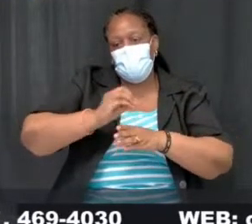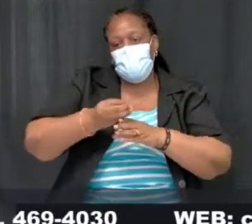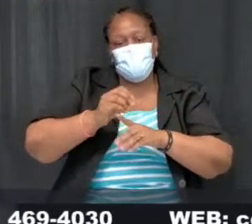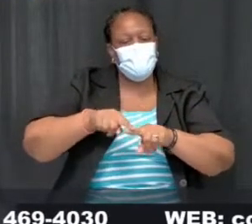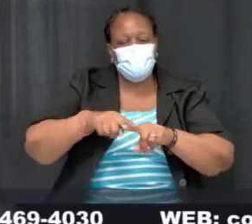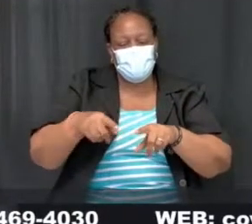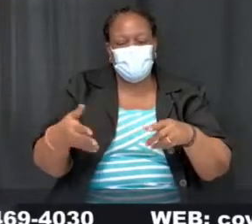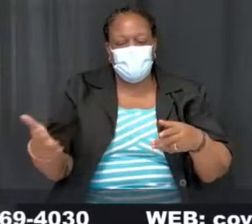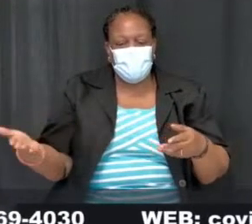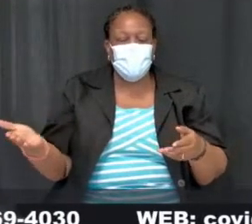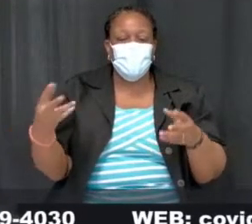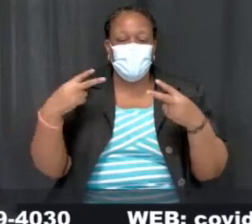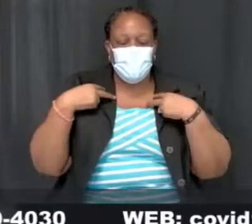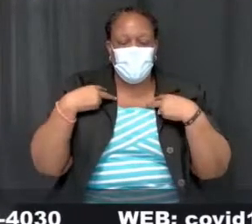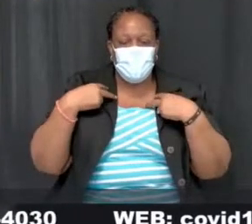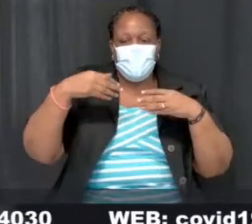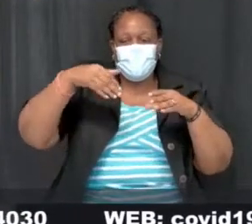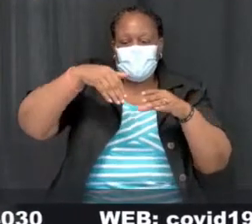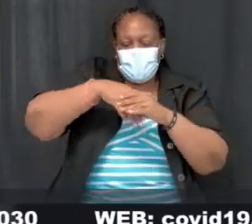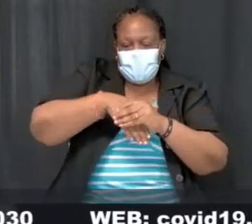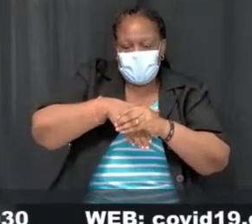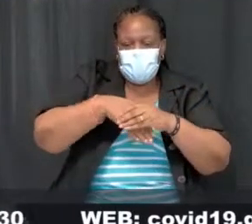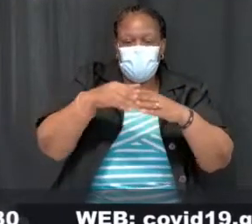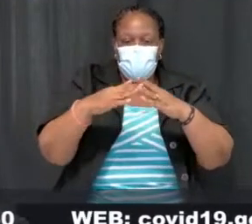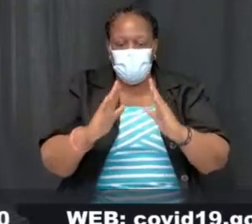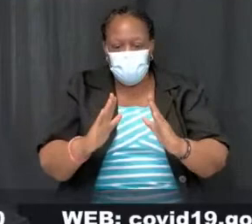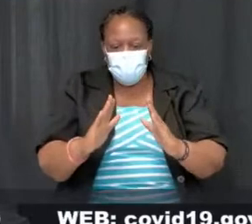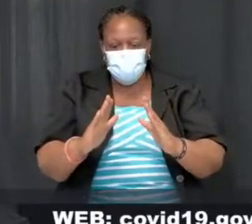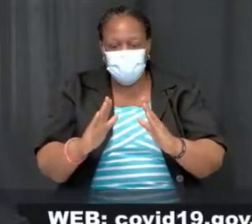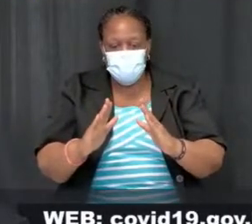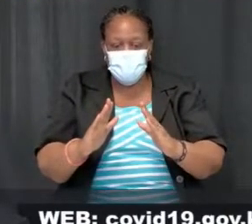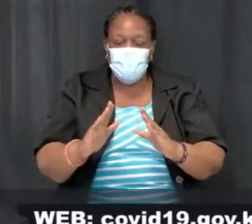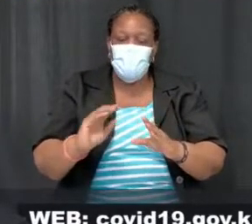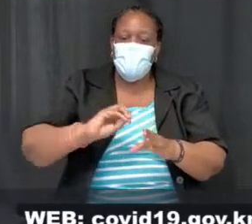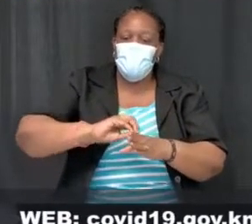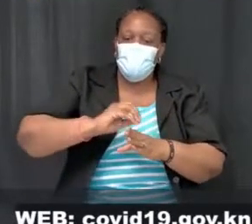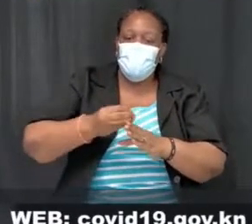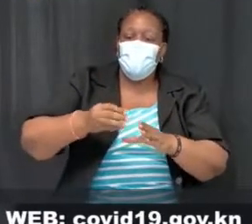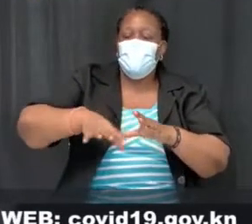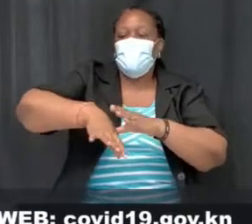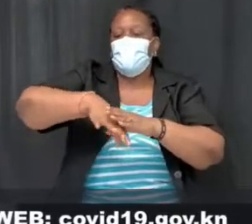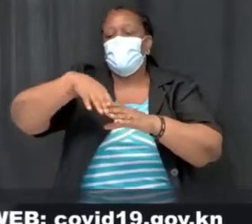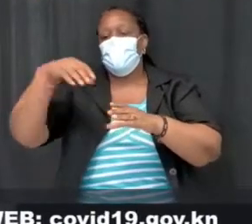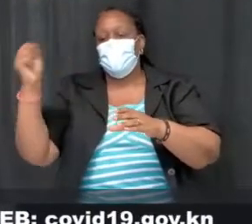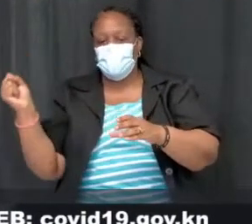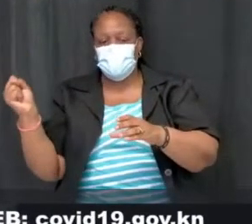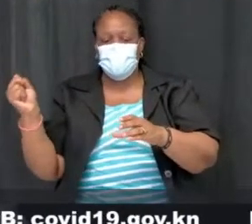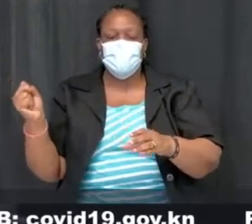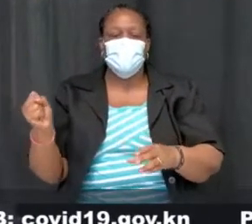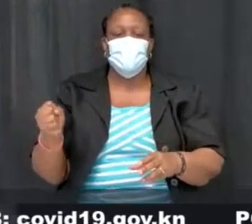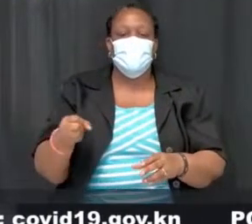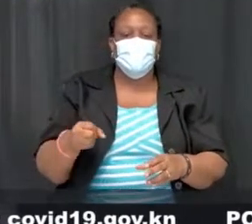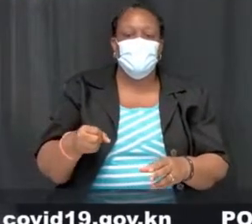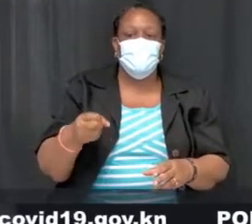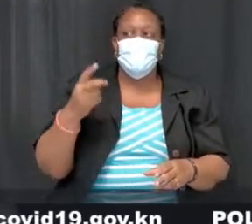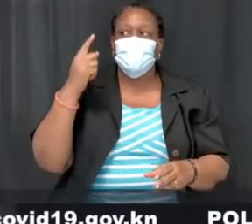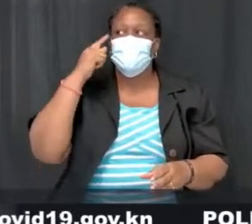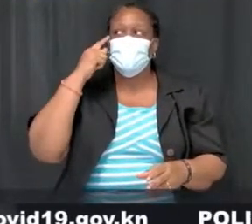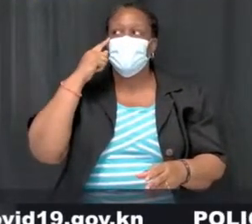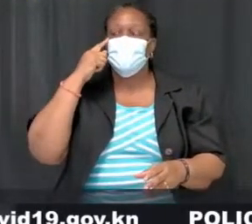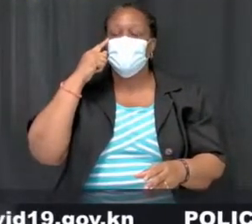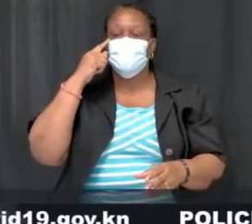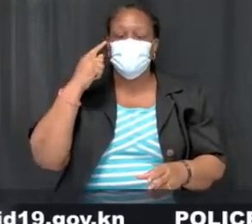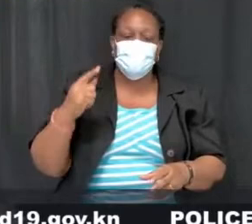risk than outdoor events. The length of the event. Events that last longer poses